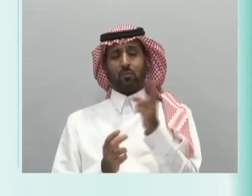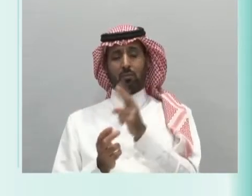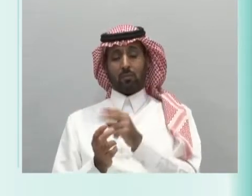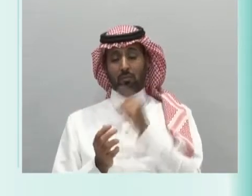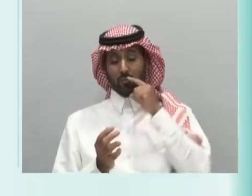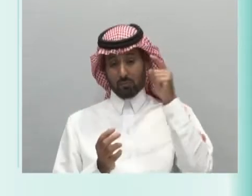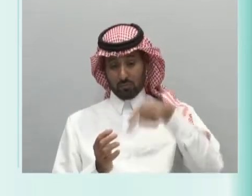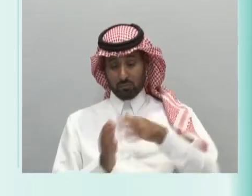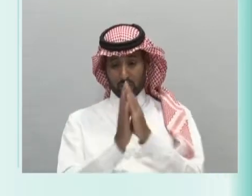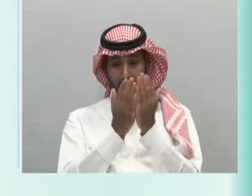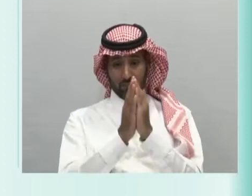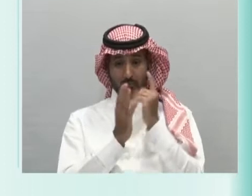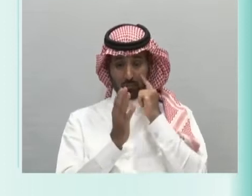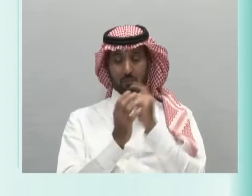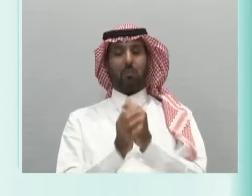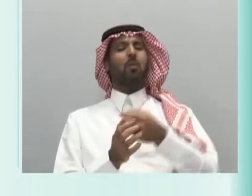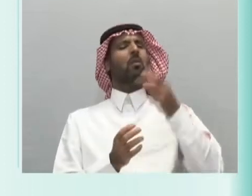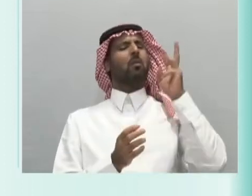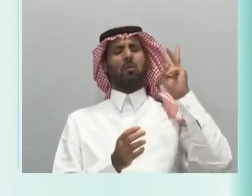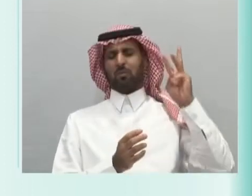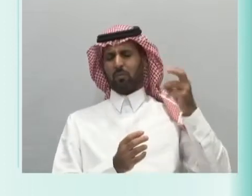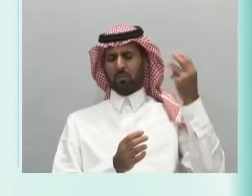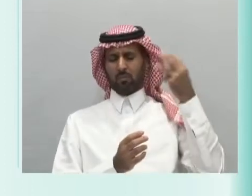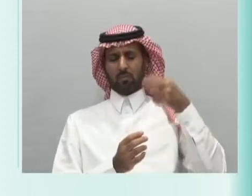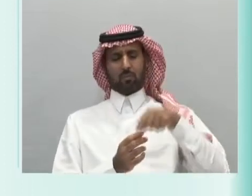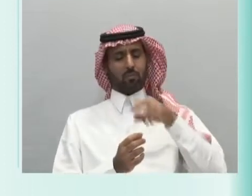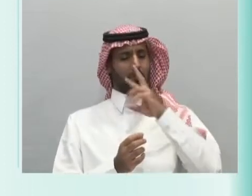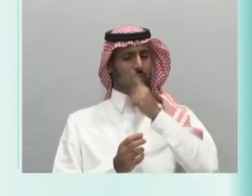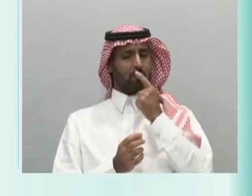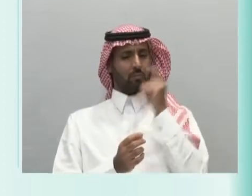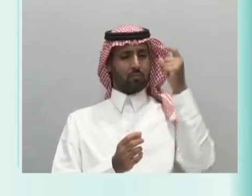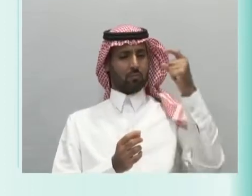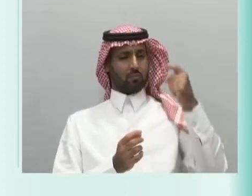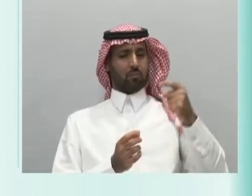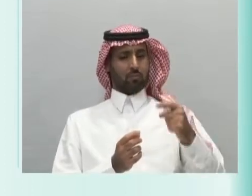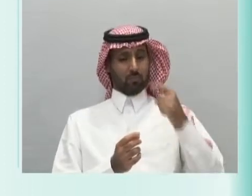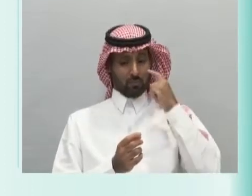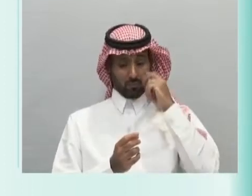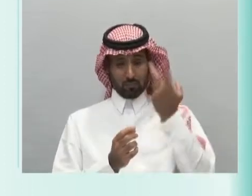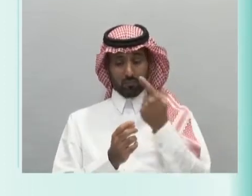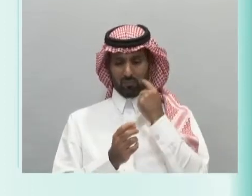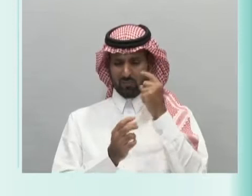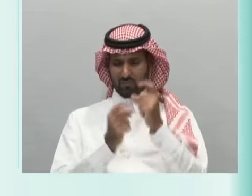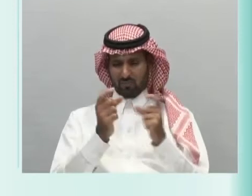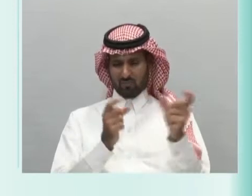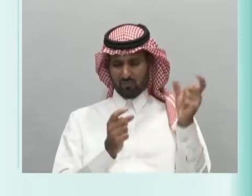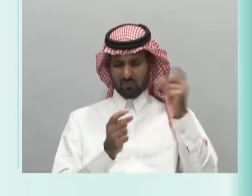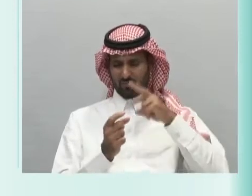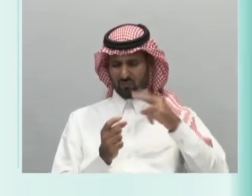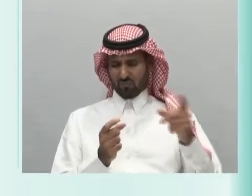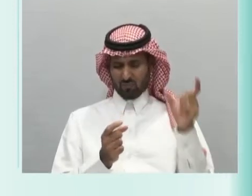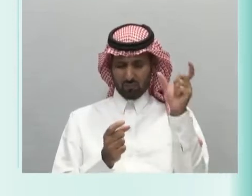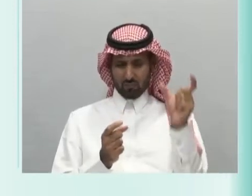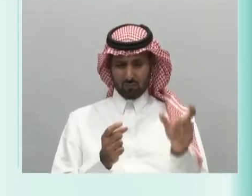book has 13 sections, and all these units in the book follow certain or regular